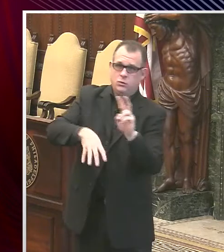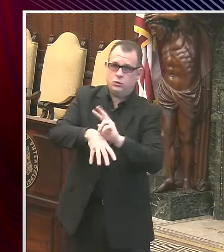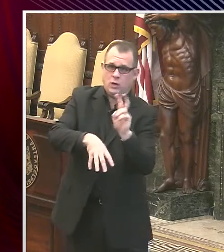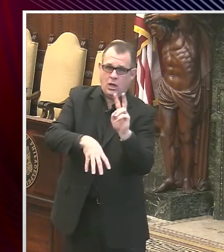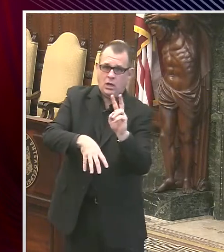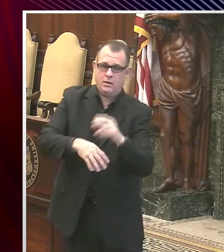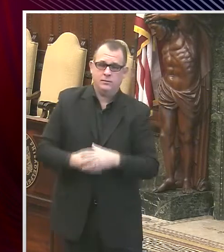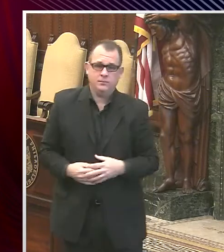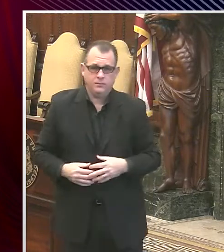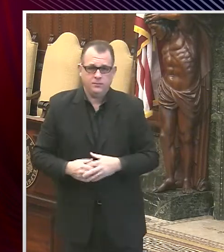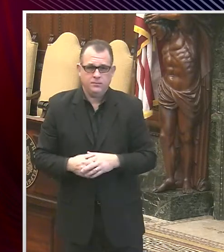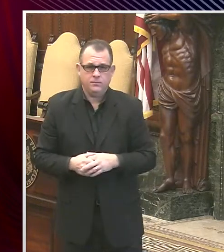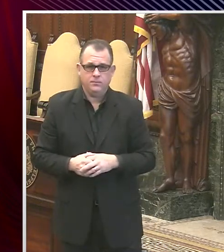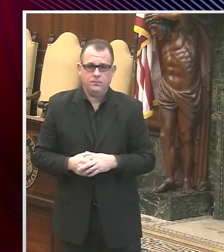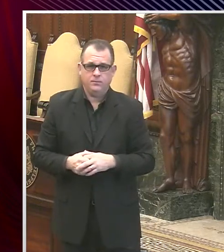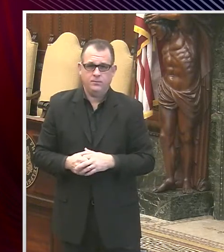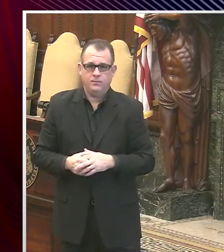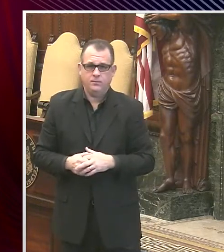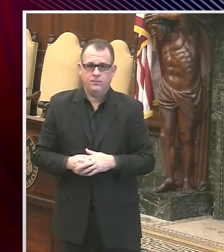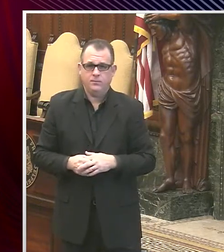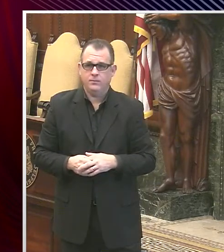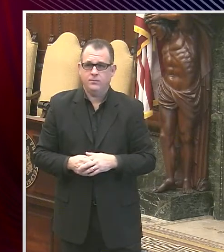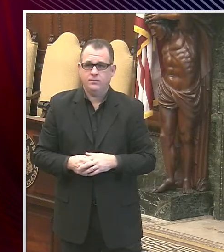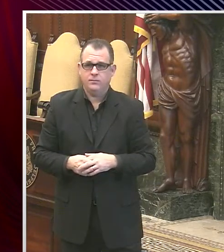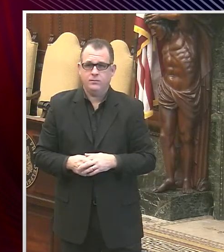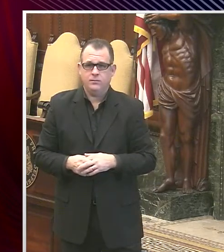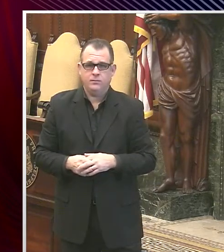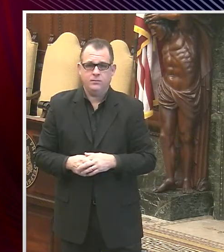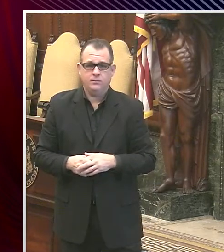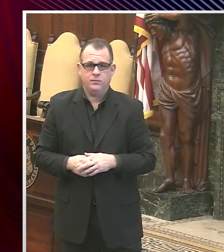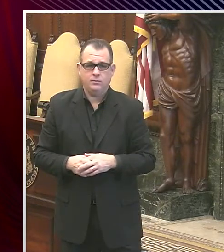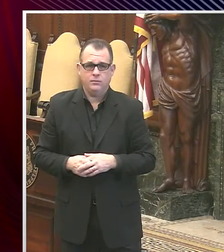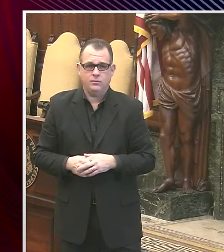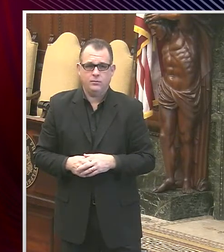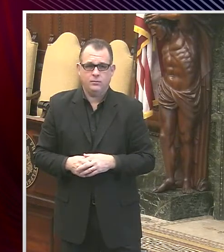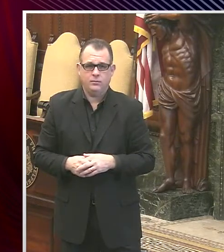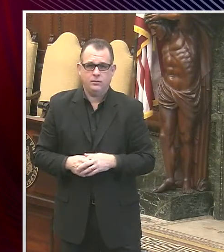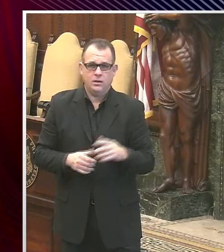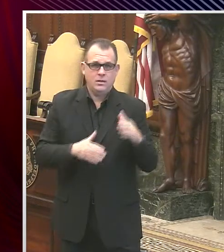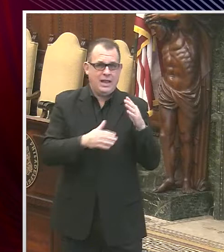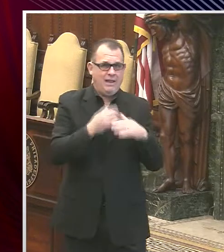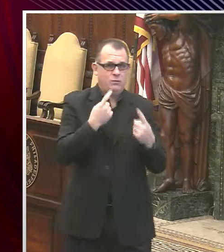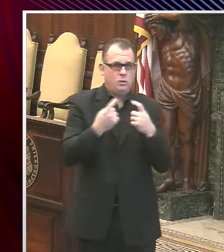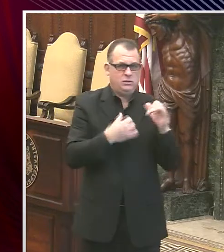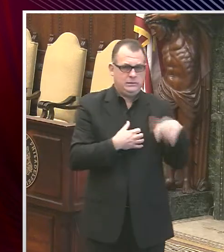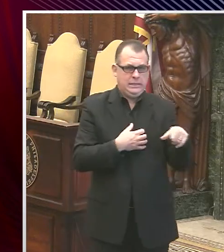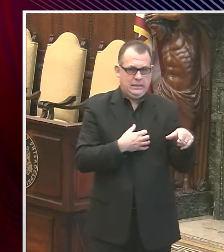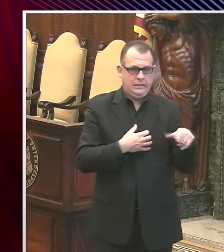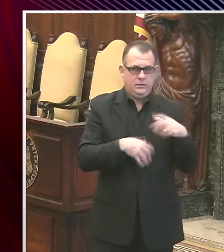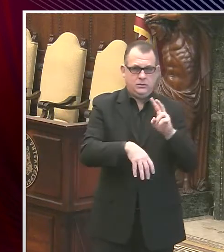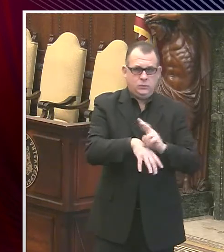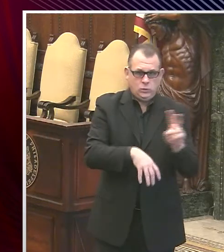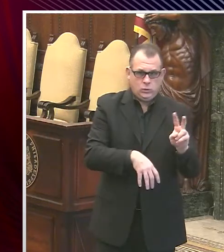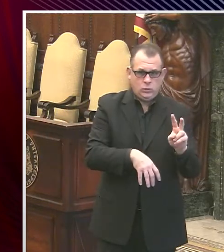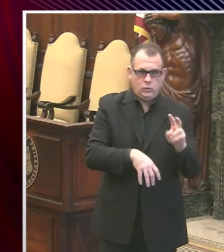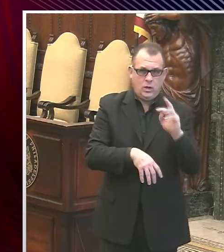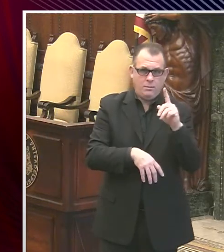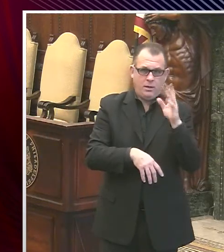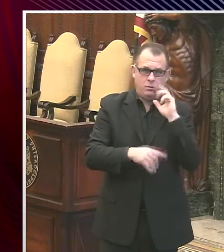translation of Dr. Farley's and the mayor's opening remarks until the end of the questioning at 2